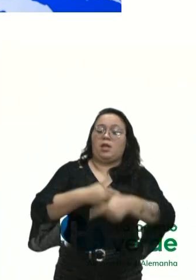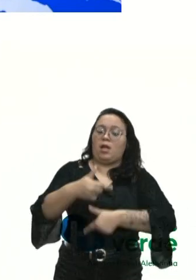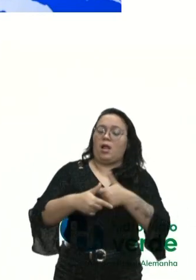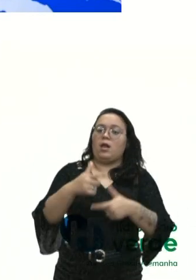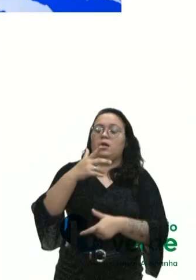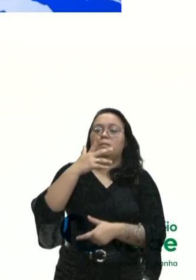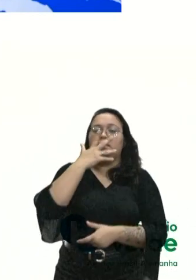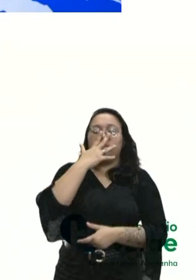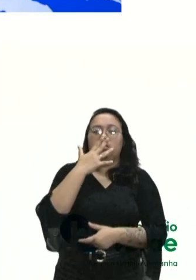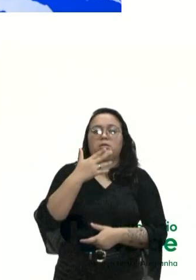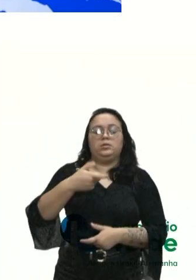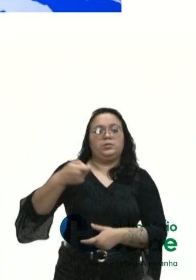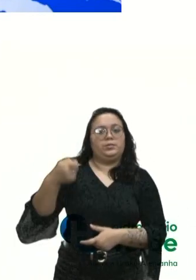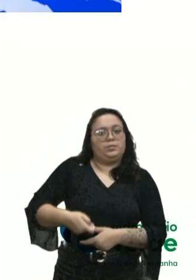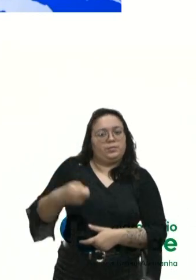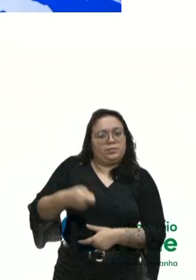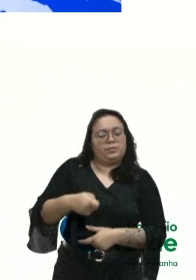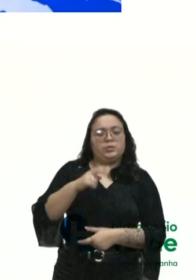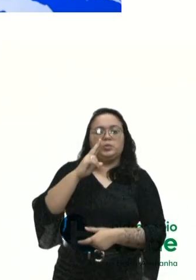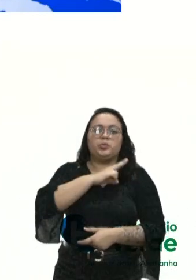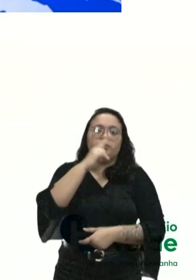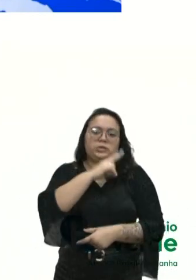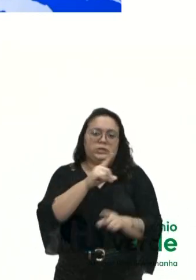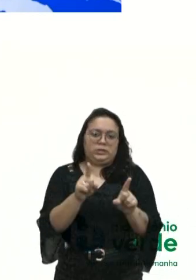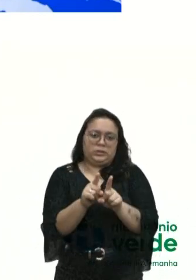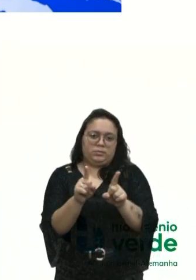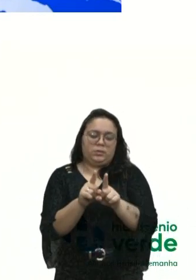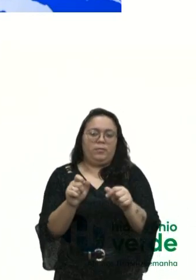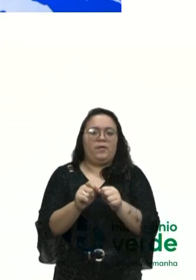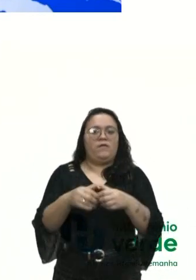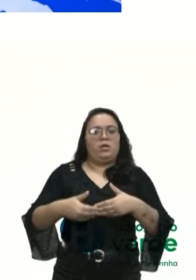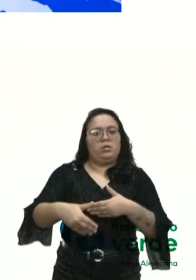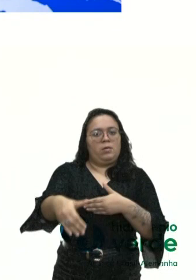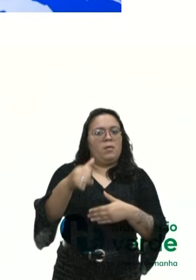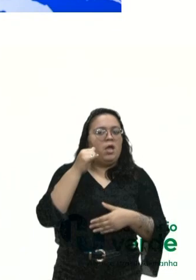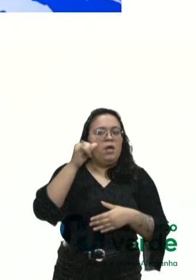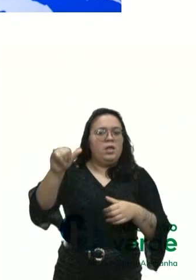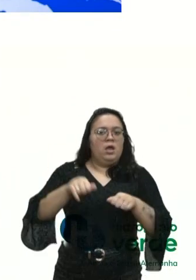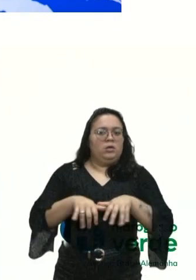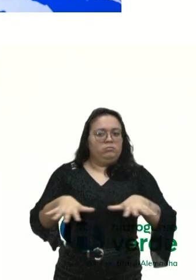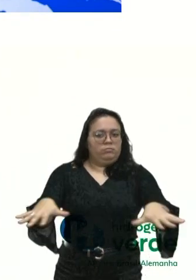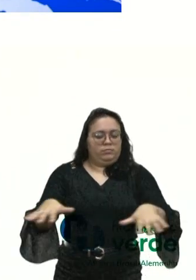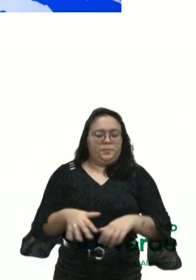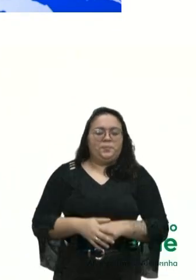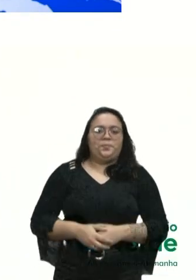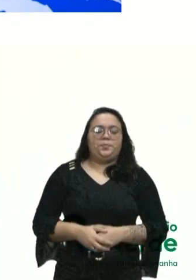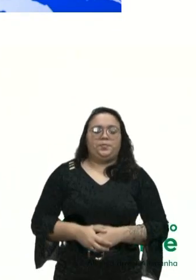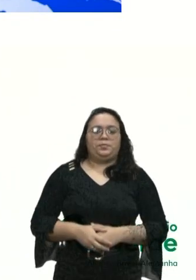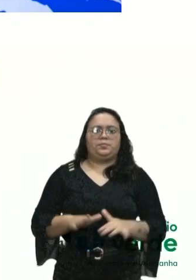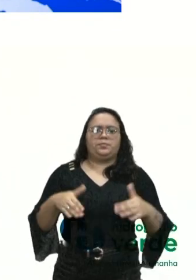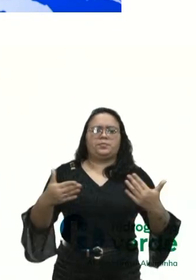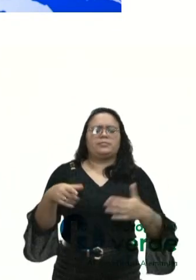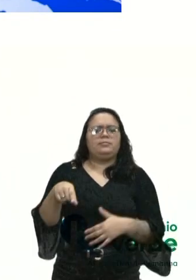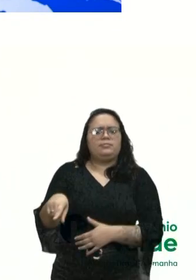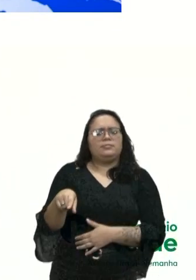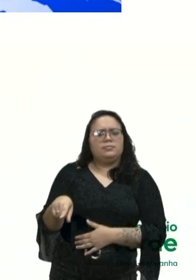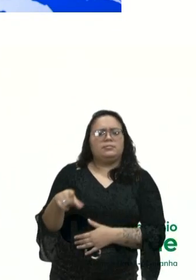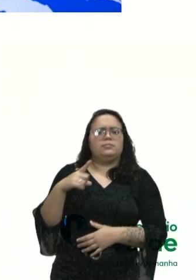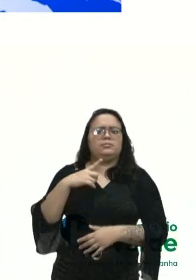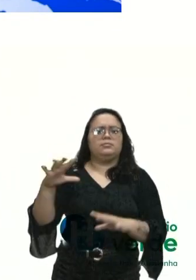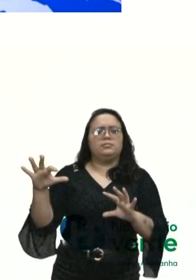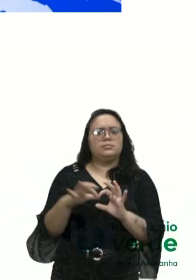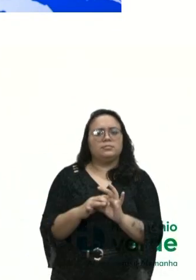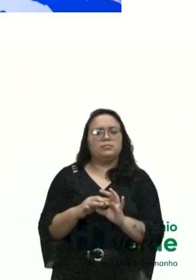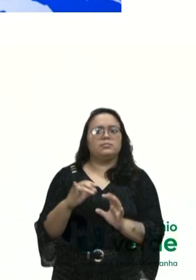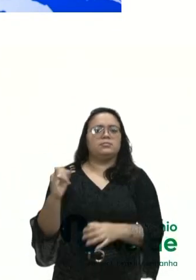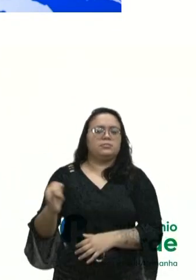muito urgentes. and now we need to be very careful Então, with everything that's ao going mesmo on. tempo, So at the isso same tem time, aspecto que eu acho que é importante